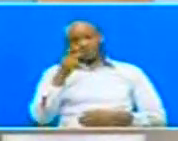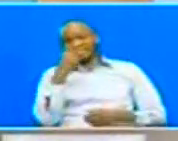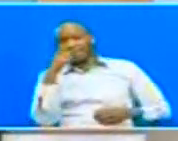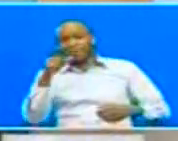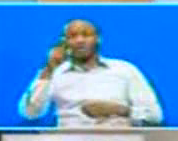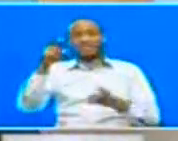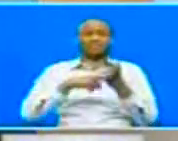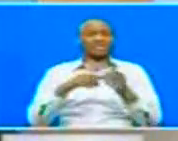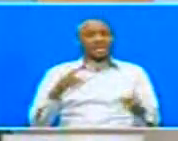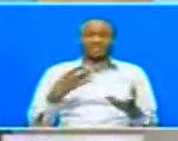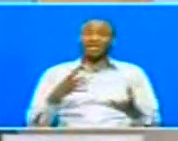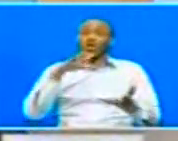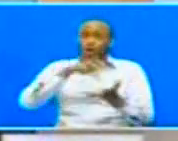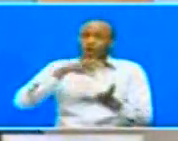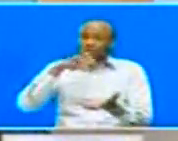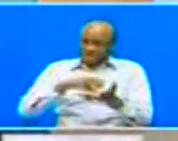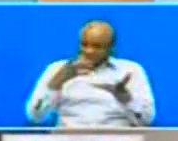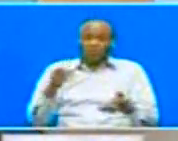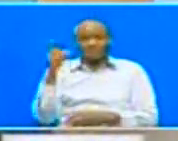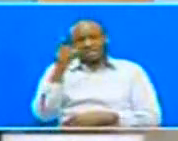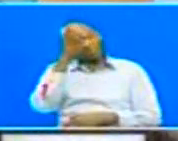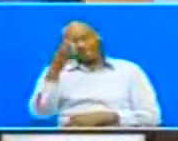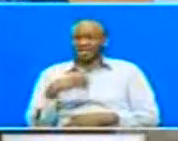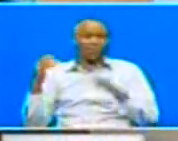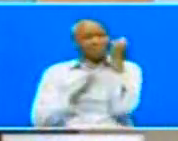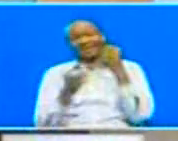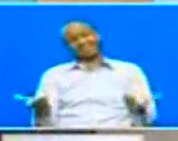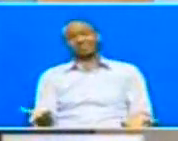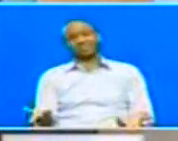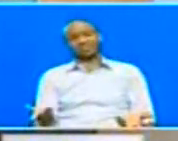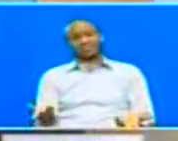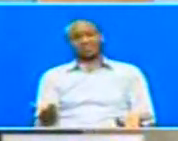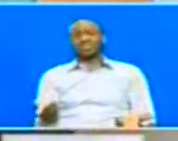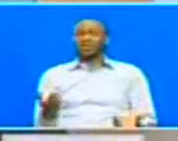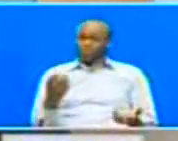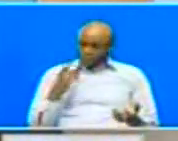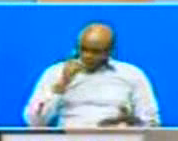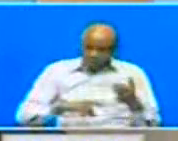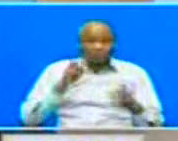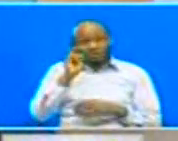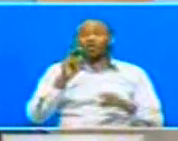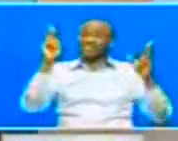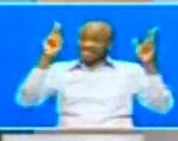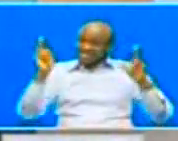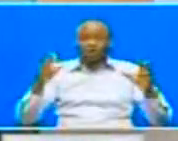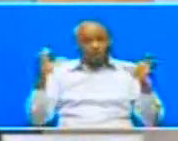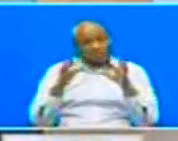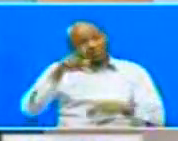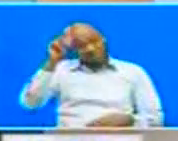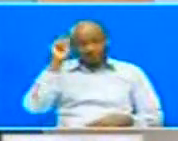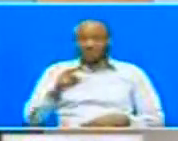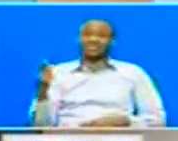anybody. The conditions in the Dadaab are atrocious. Okay. What would be so hard for the international community to step up,